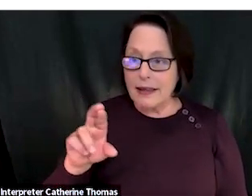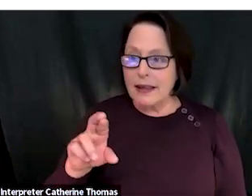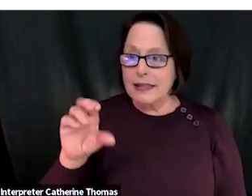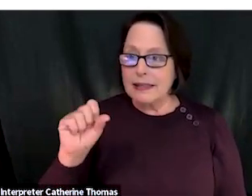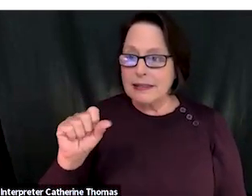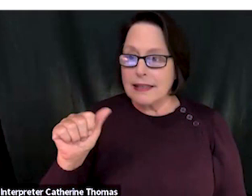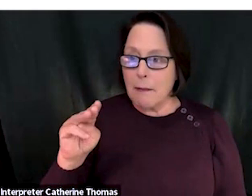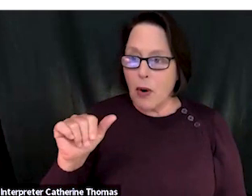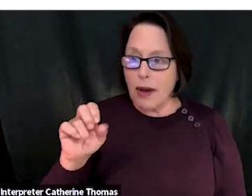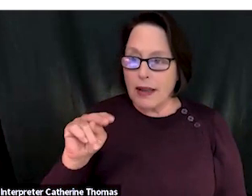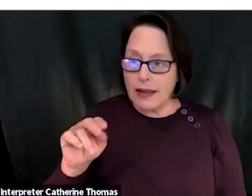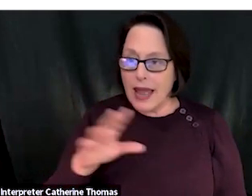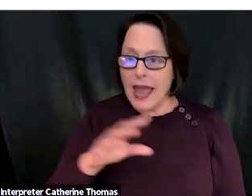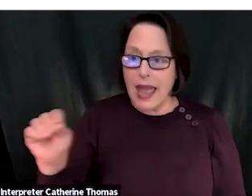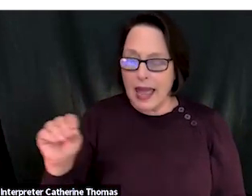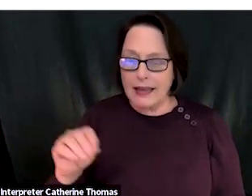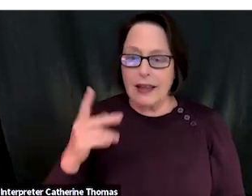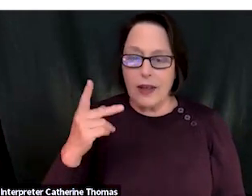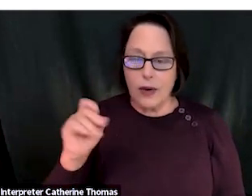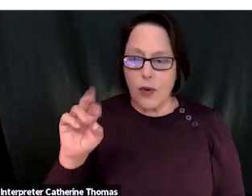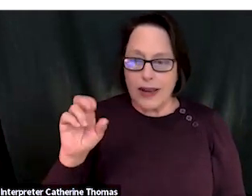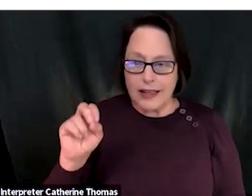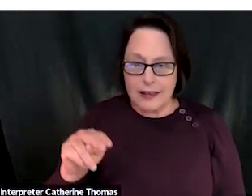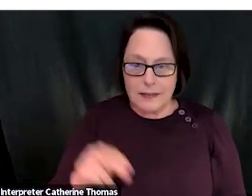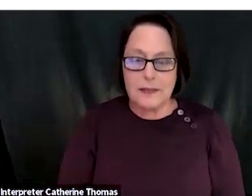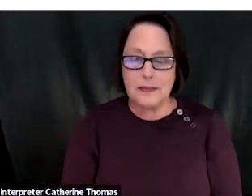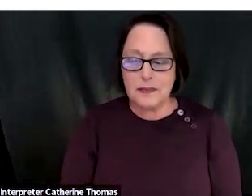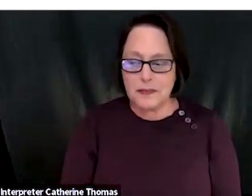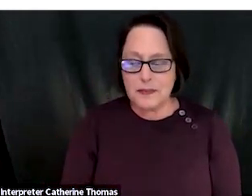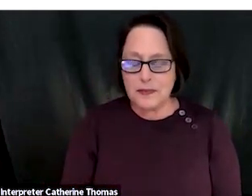Samoan, and Korean.